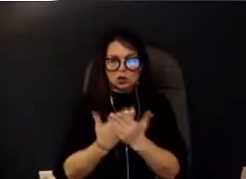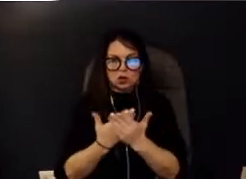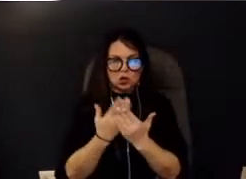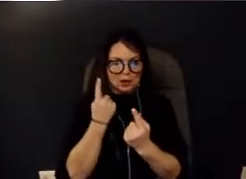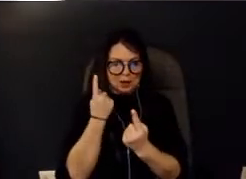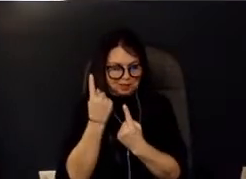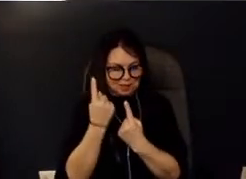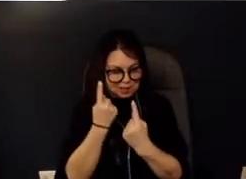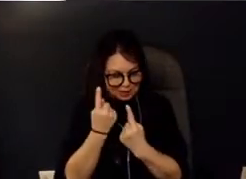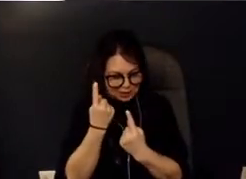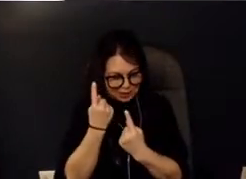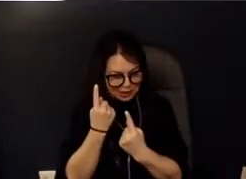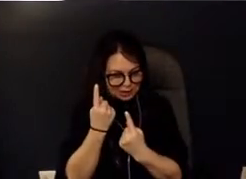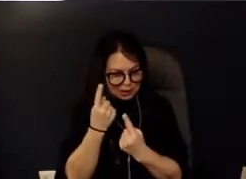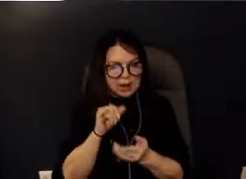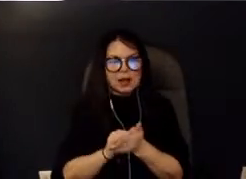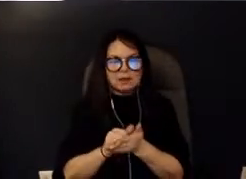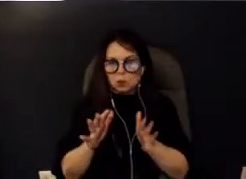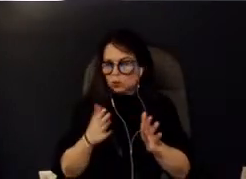Thank you.